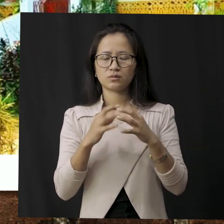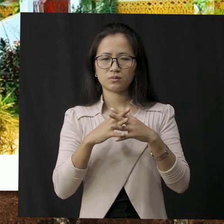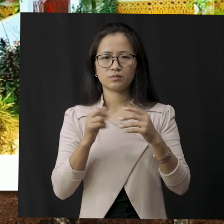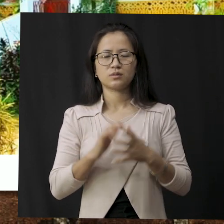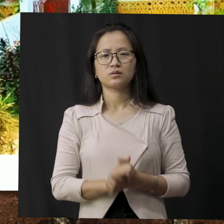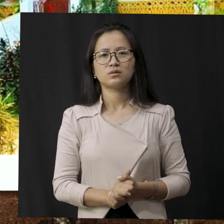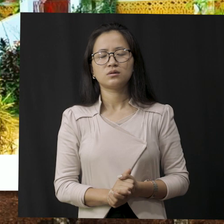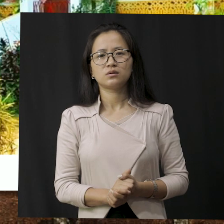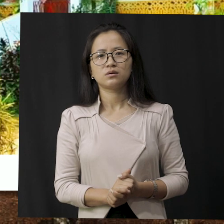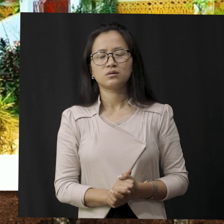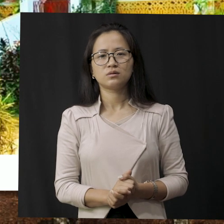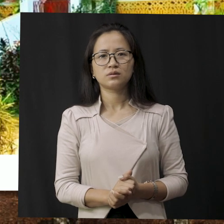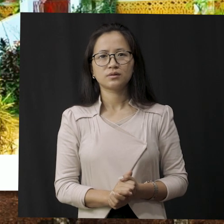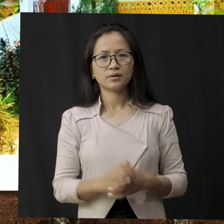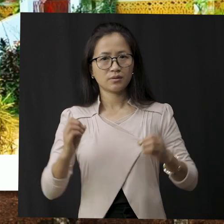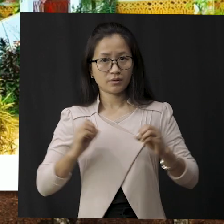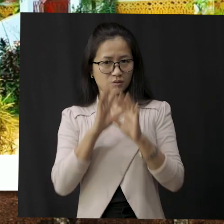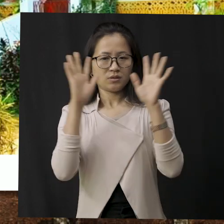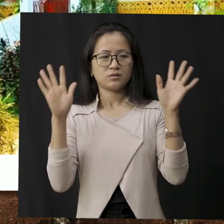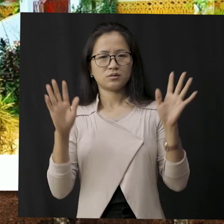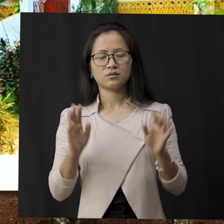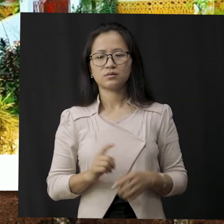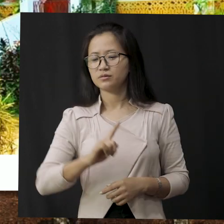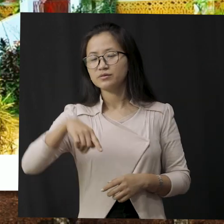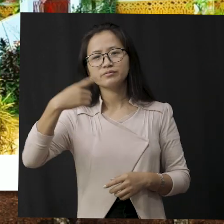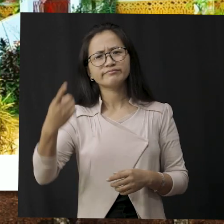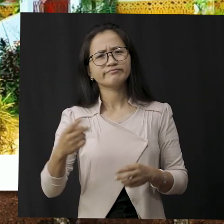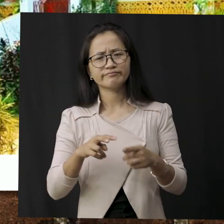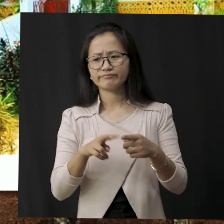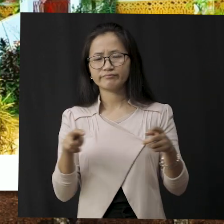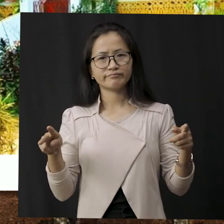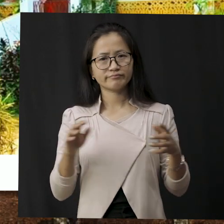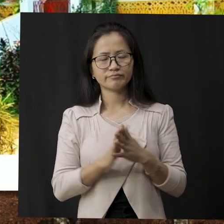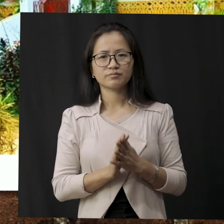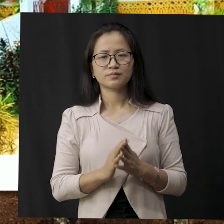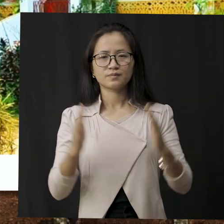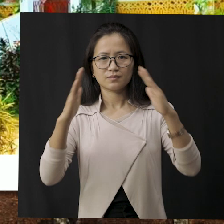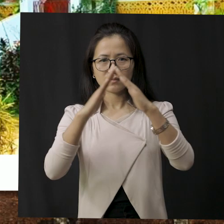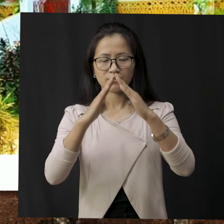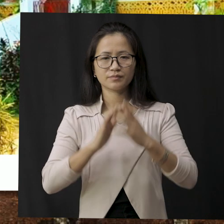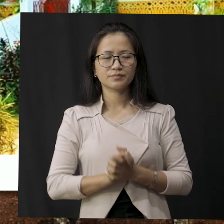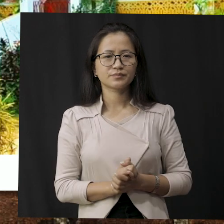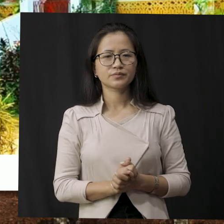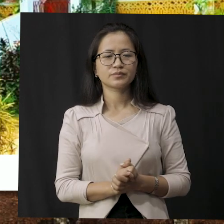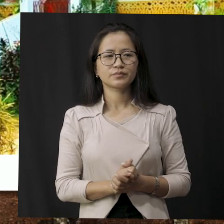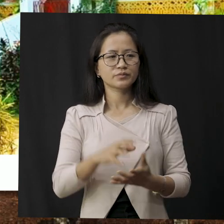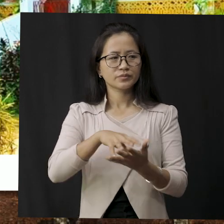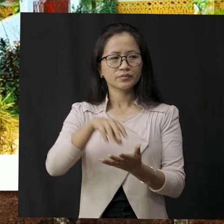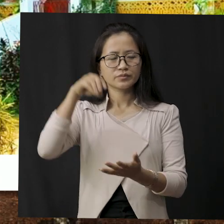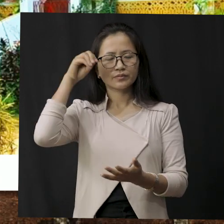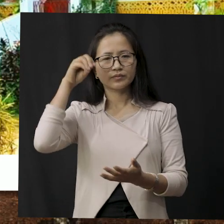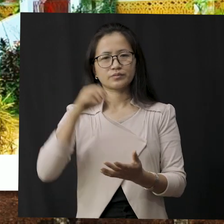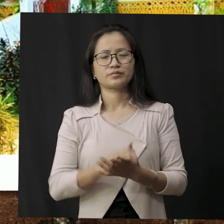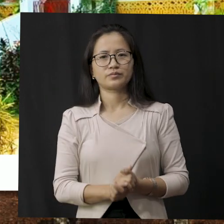B-U-N-G-A-L-O-W. Now, are you excited to see different types of houses? Okay, so students, now